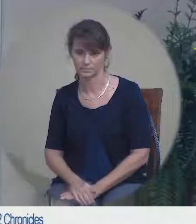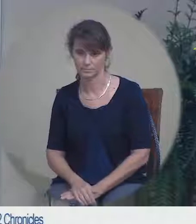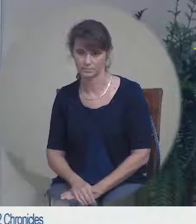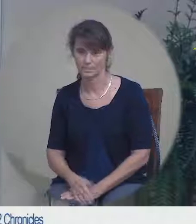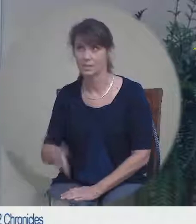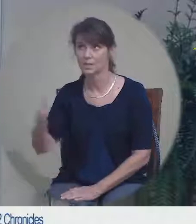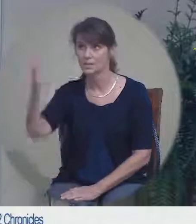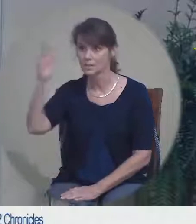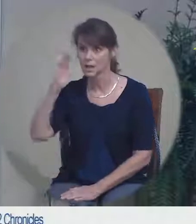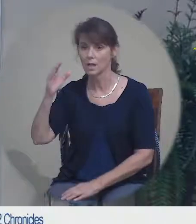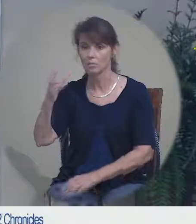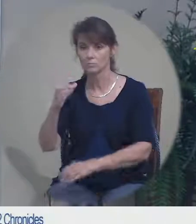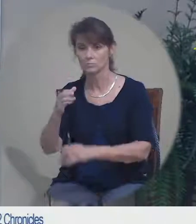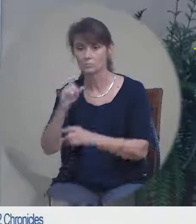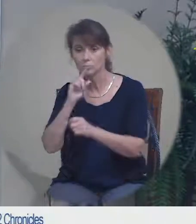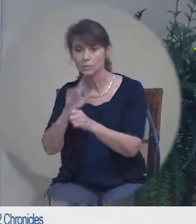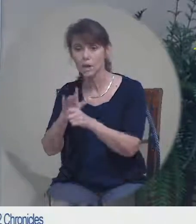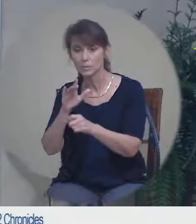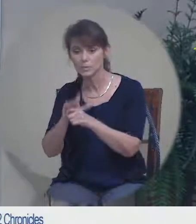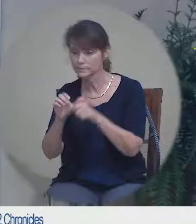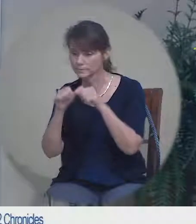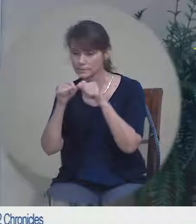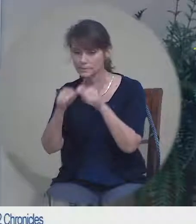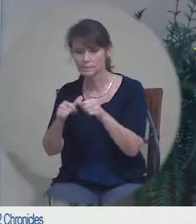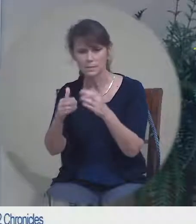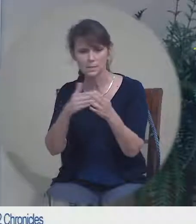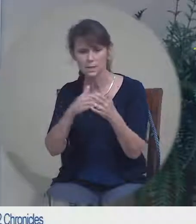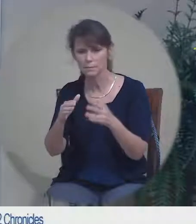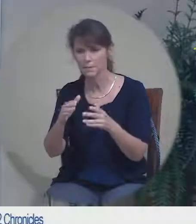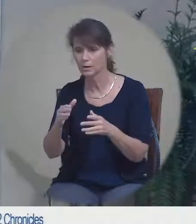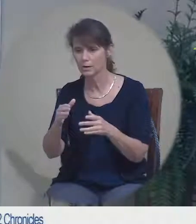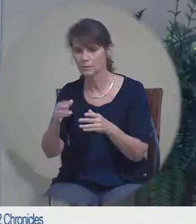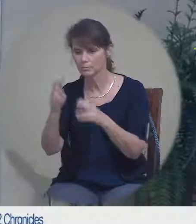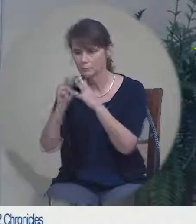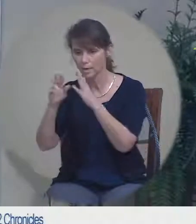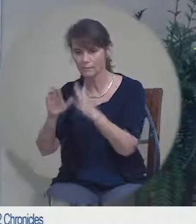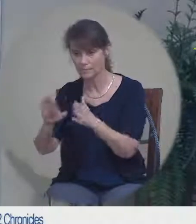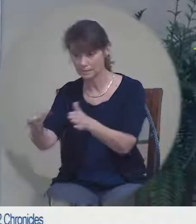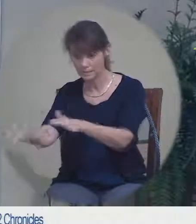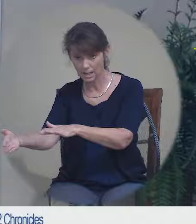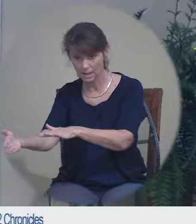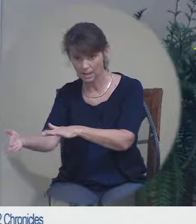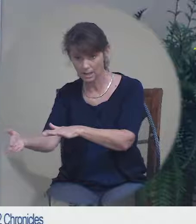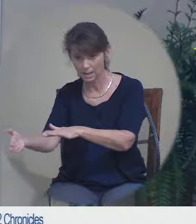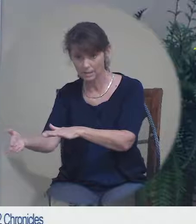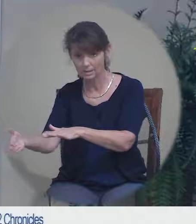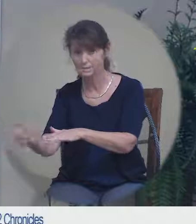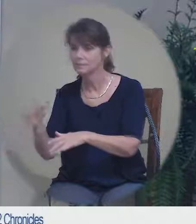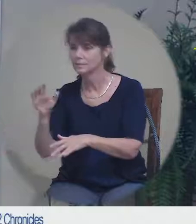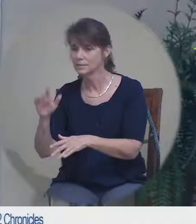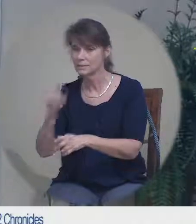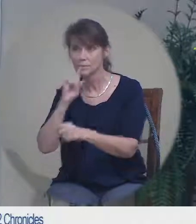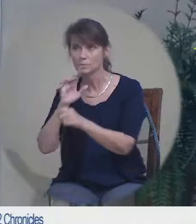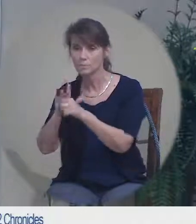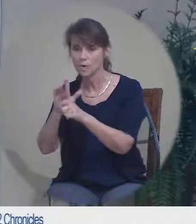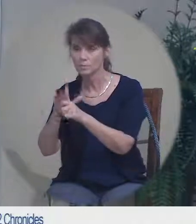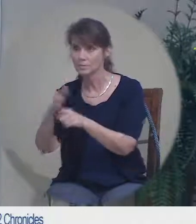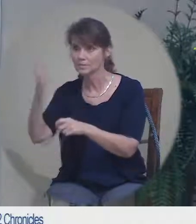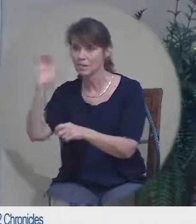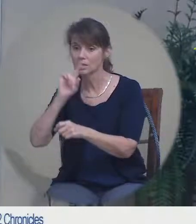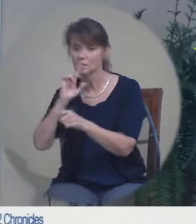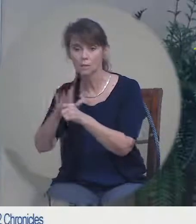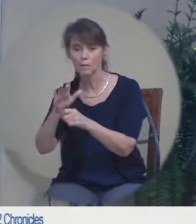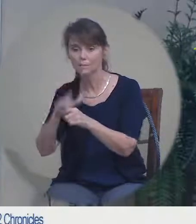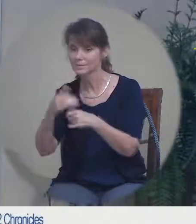promises are still in force even if the messenger dies. The promises that Elisha made on behalf of God are still in